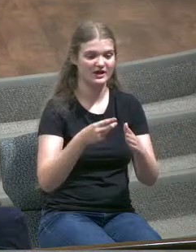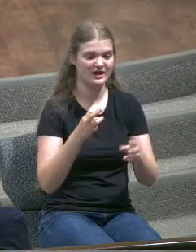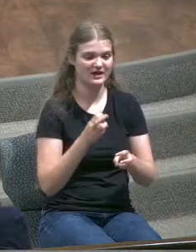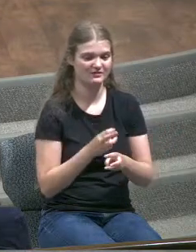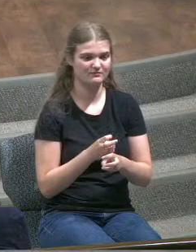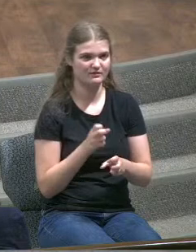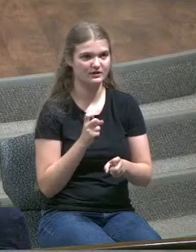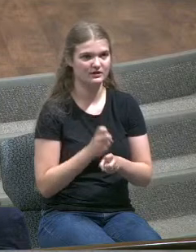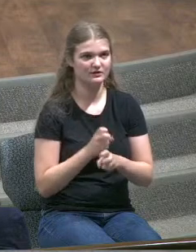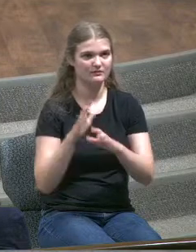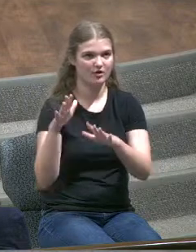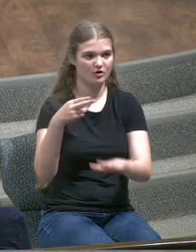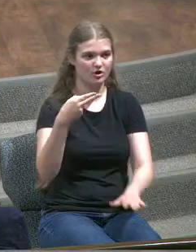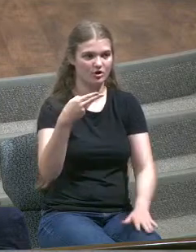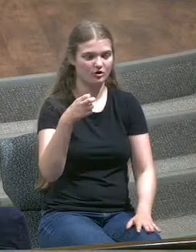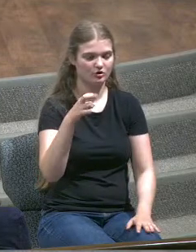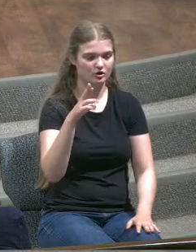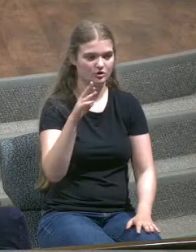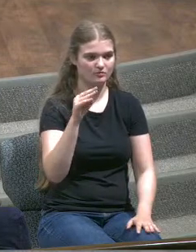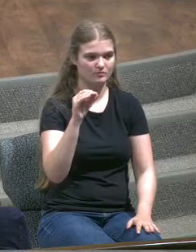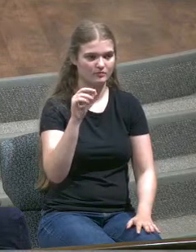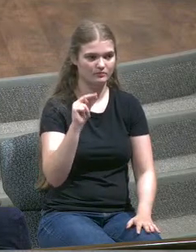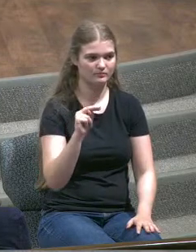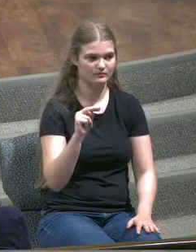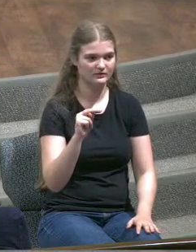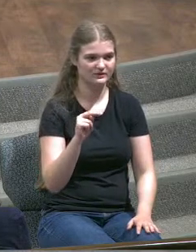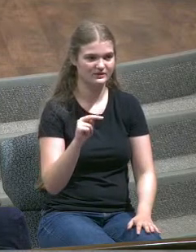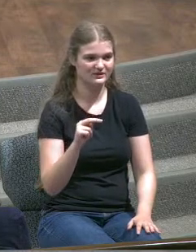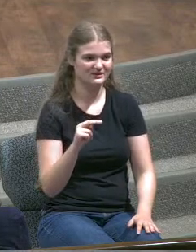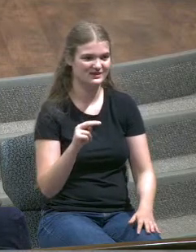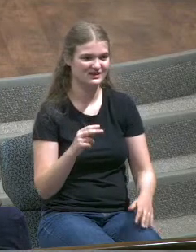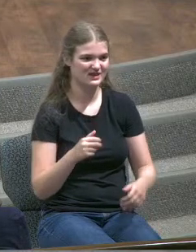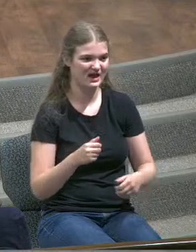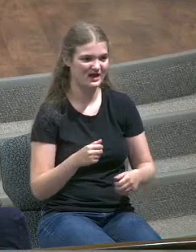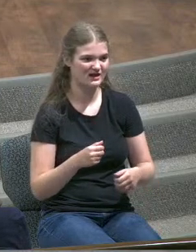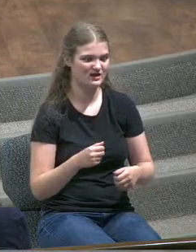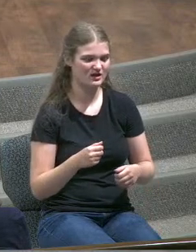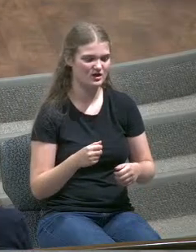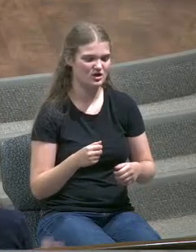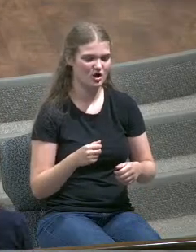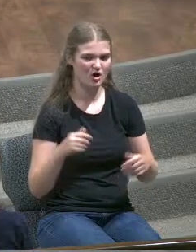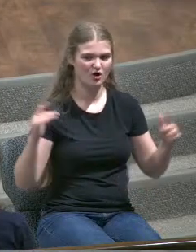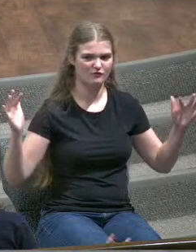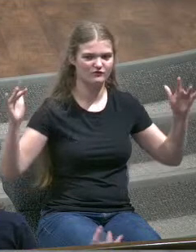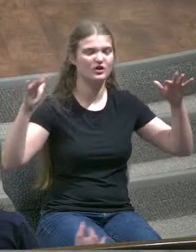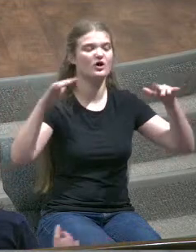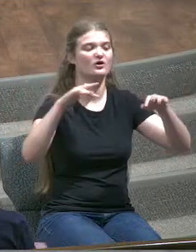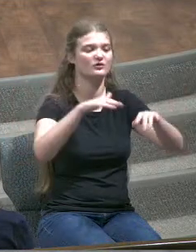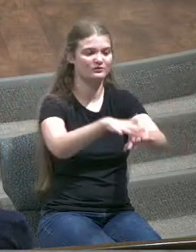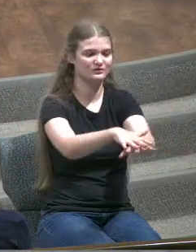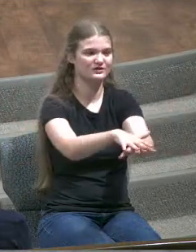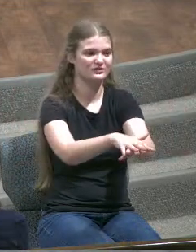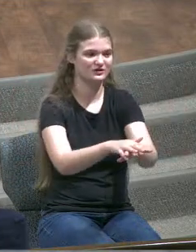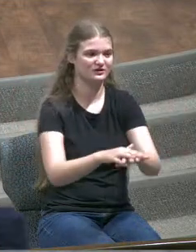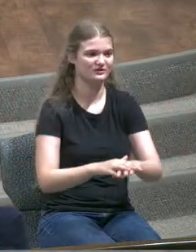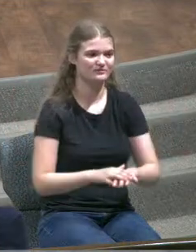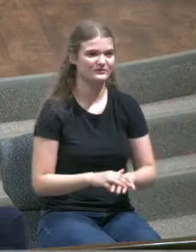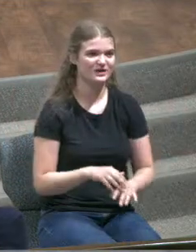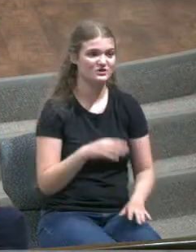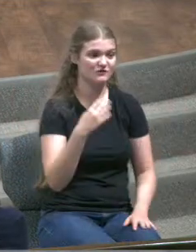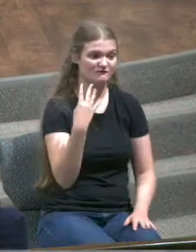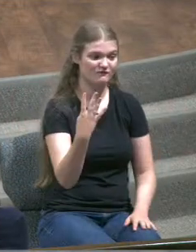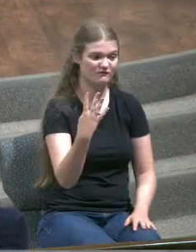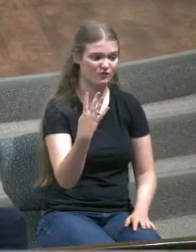into the single river that we know of as the Jordan River. So when you say, hey, the entirety of the Jordan River is made up of